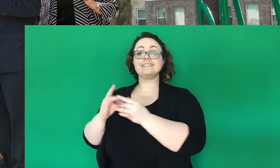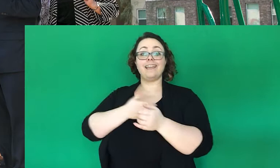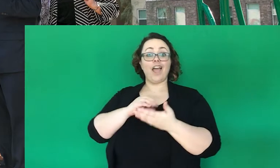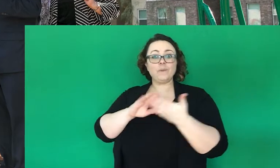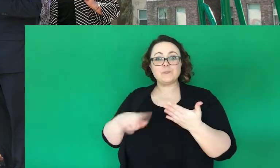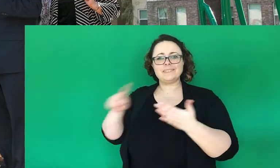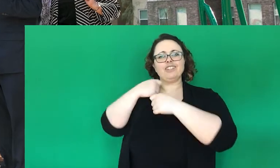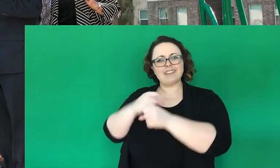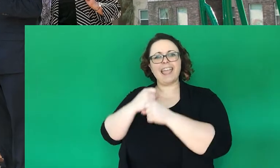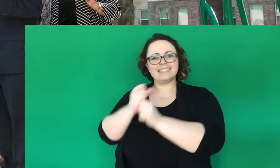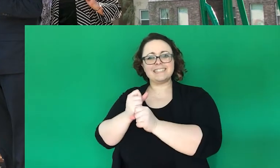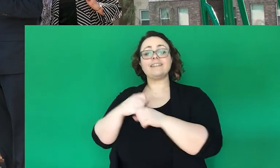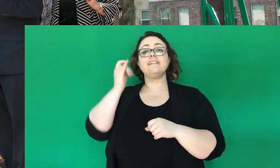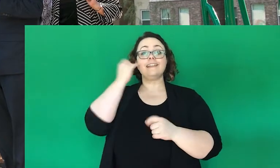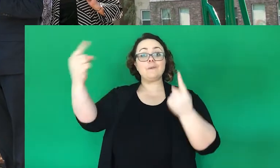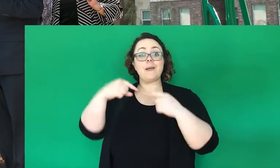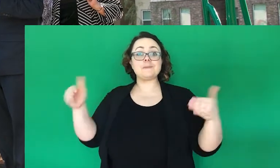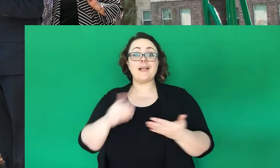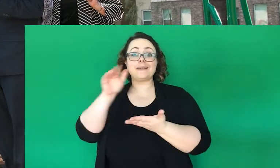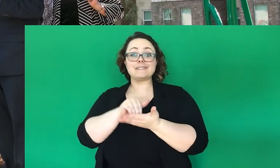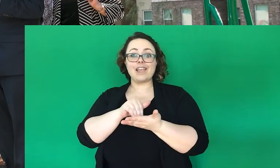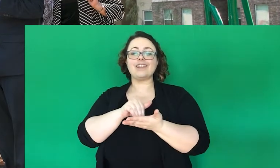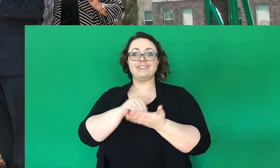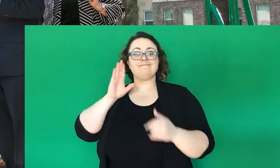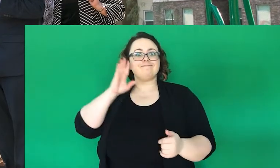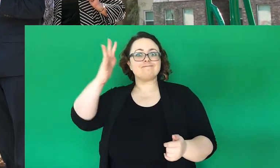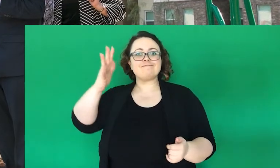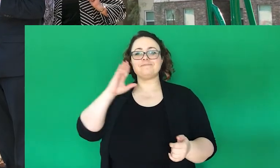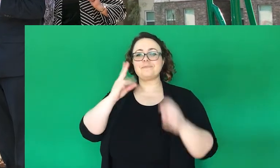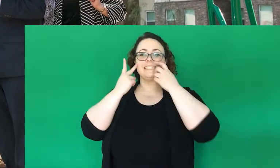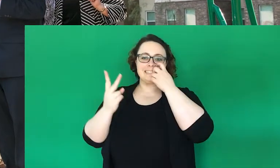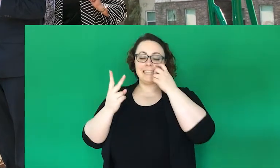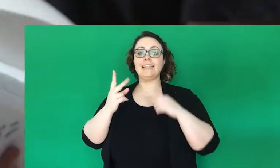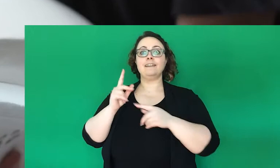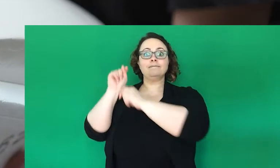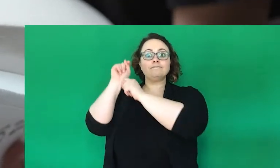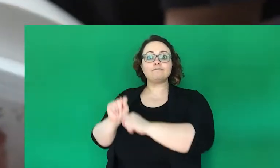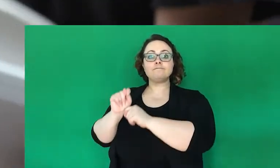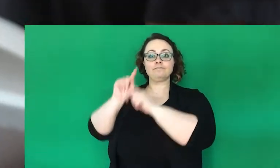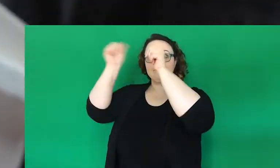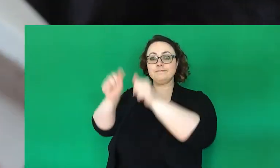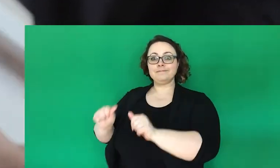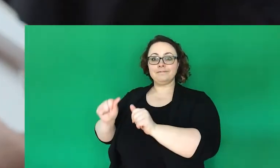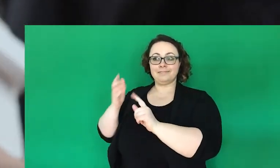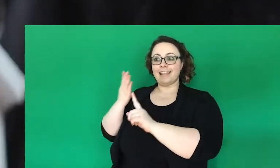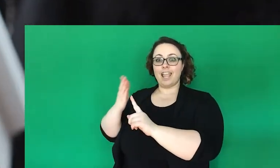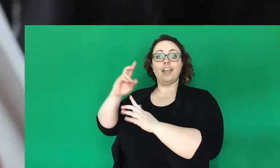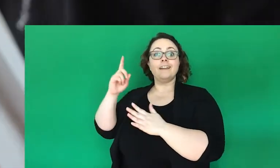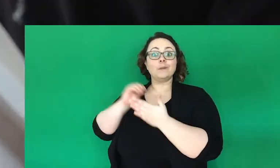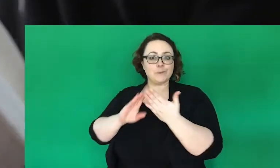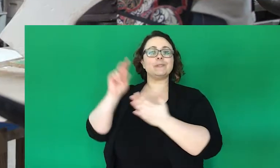In Alliance, and our own students created it. And if you come to our Welcome Center, you'll even someday see a